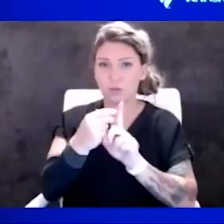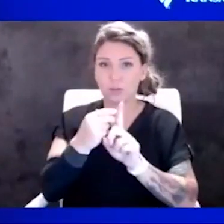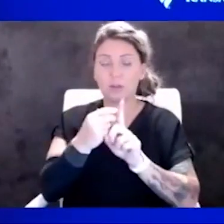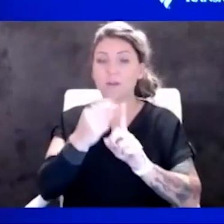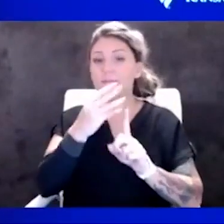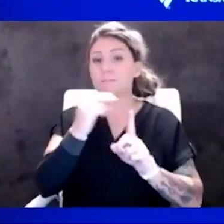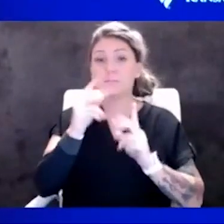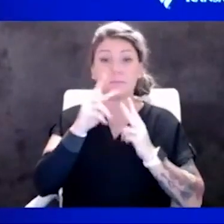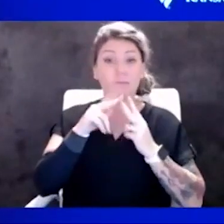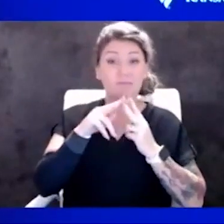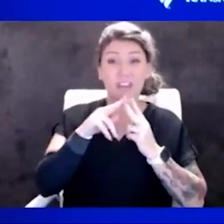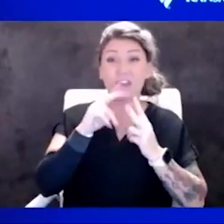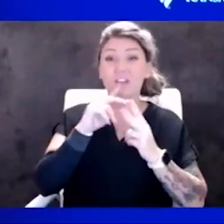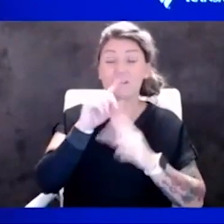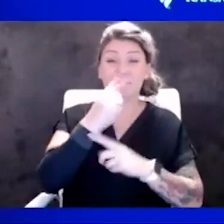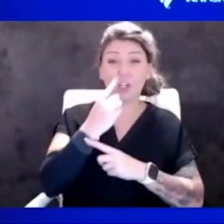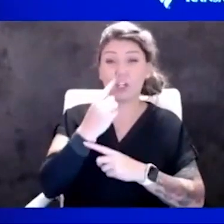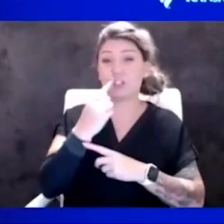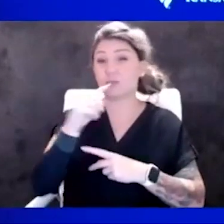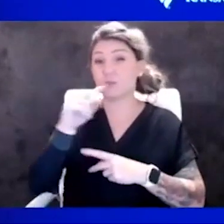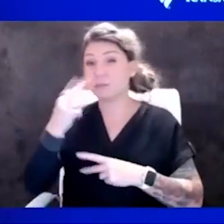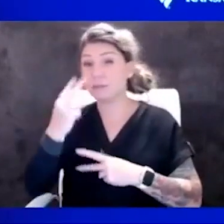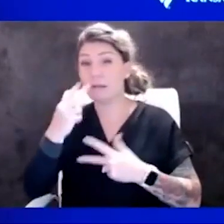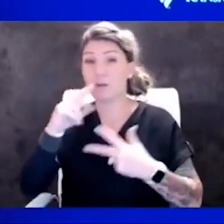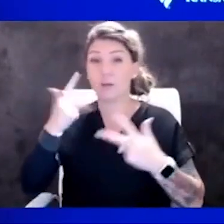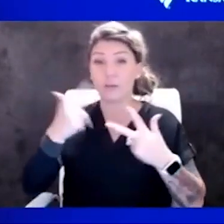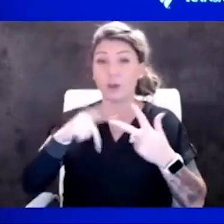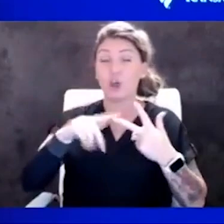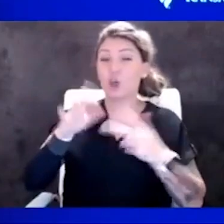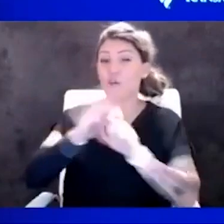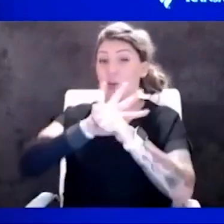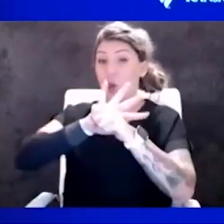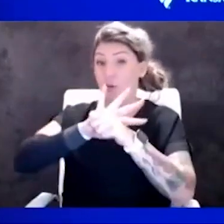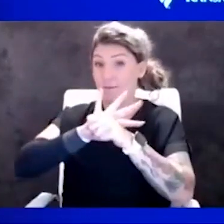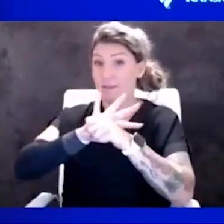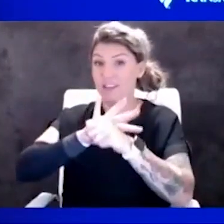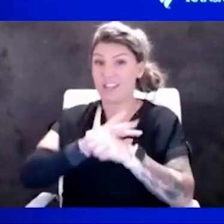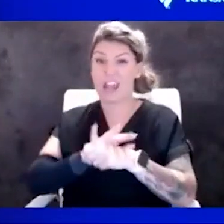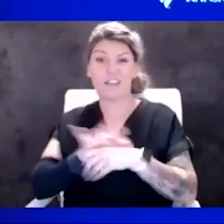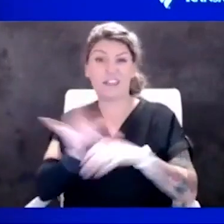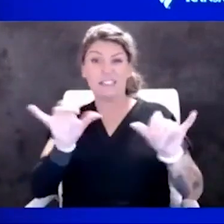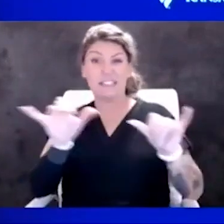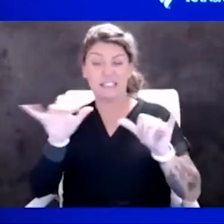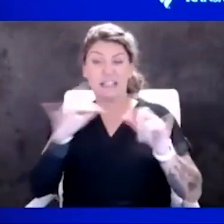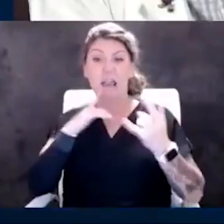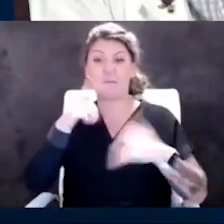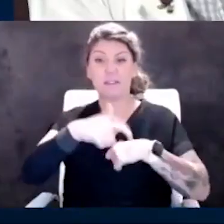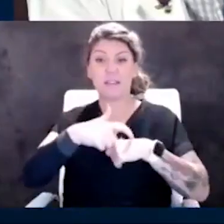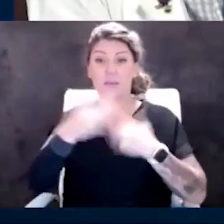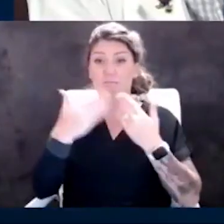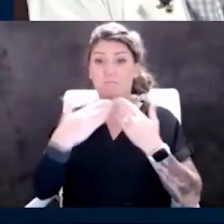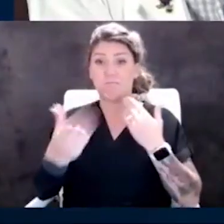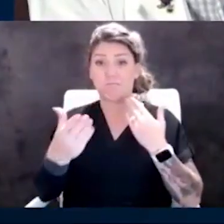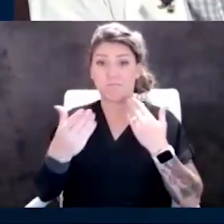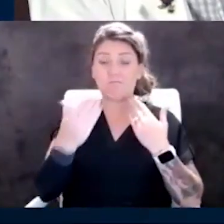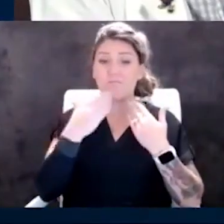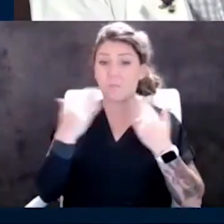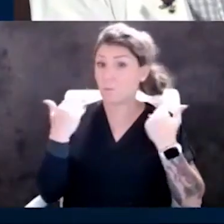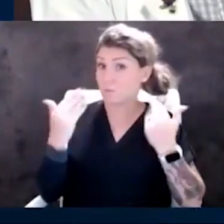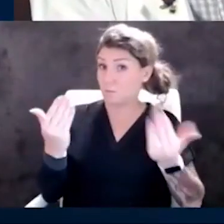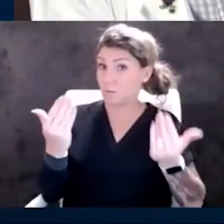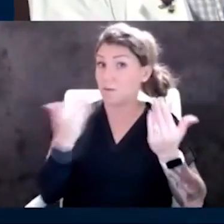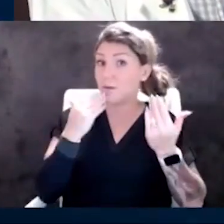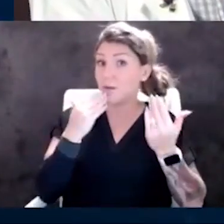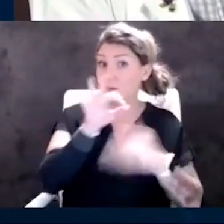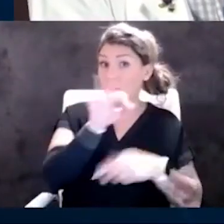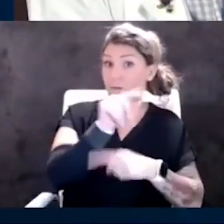dose, second dose, or third dose of COVID vaccine in that same visit. So go ahead. So it is okay to go and get COVID and influenza on the